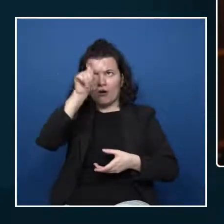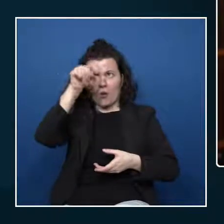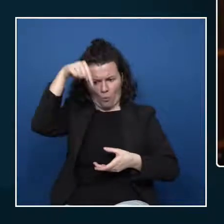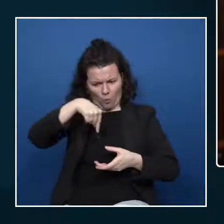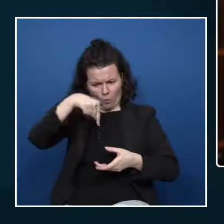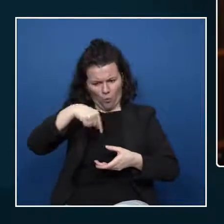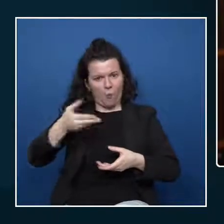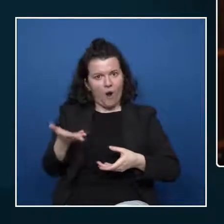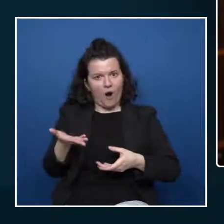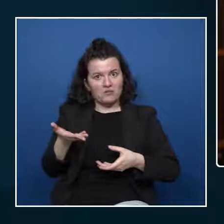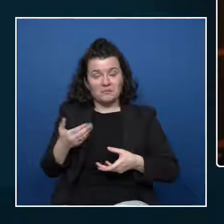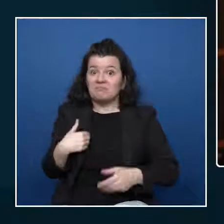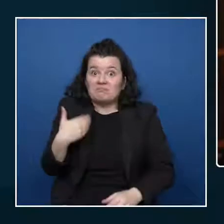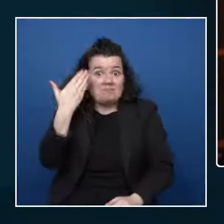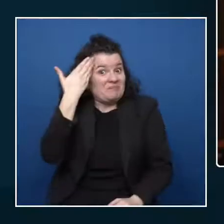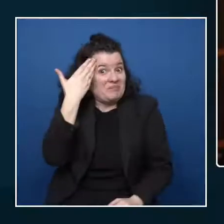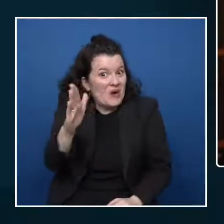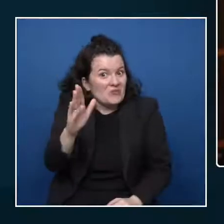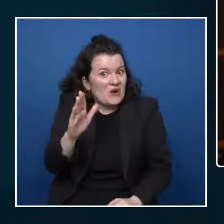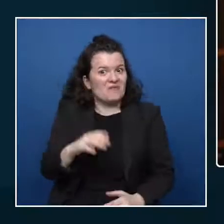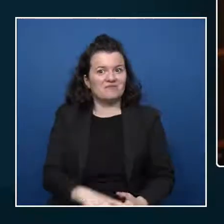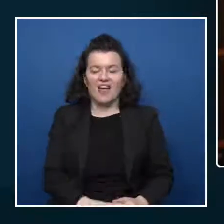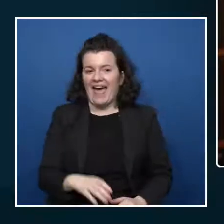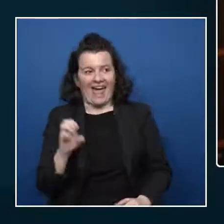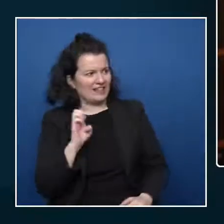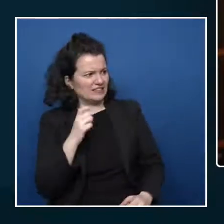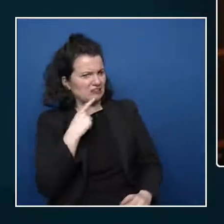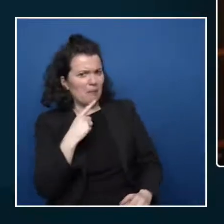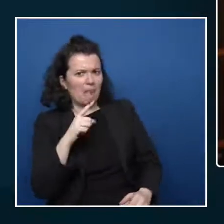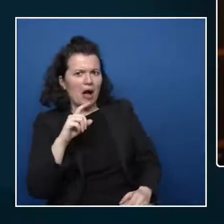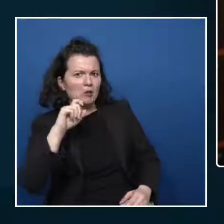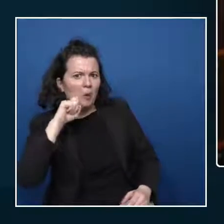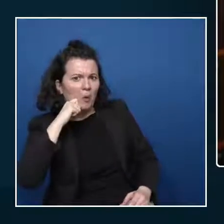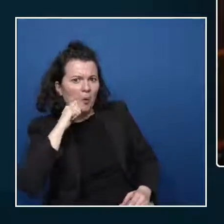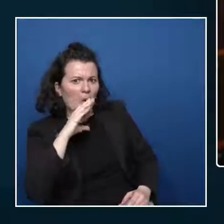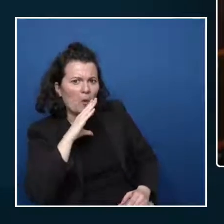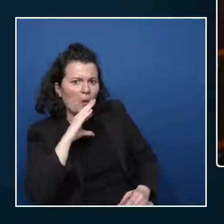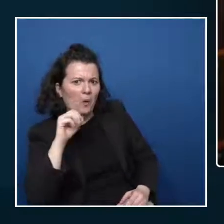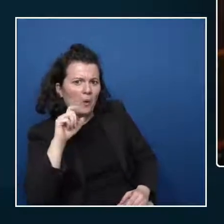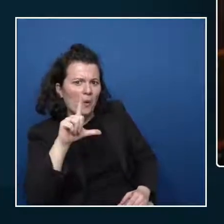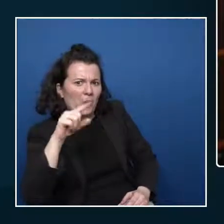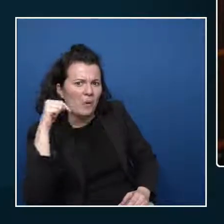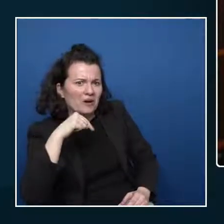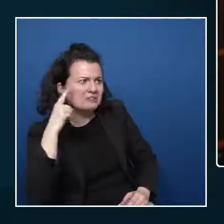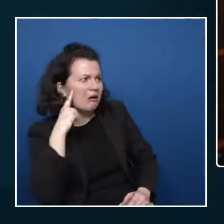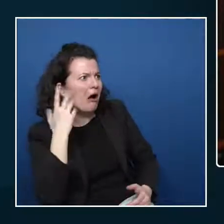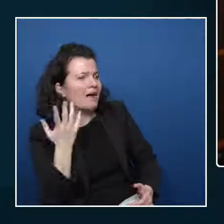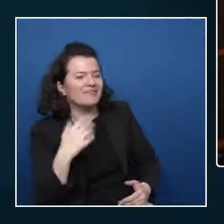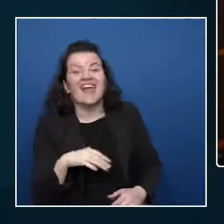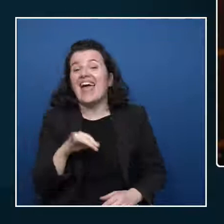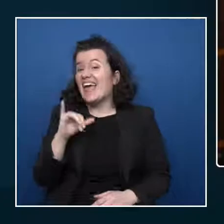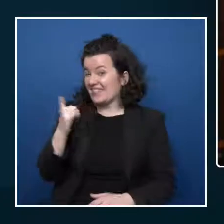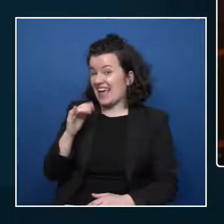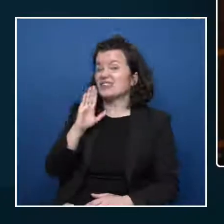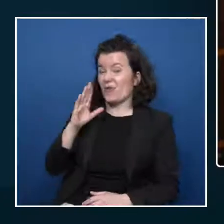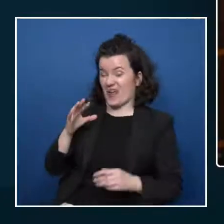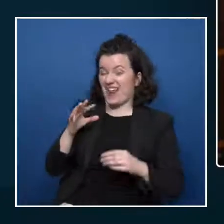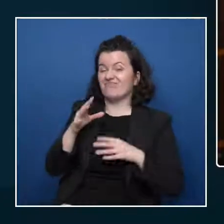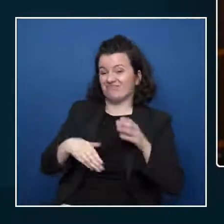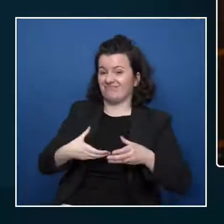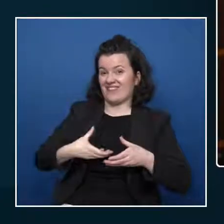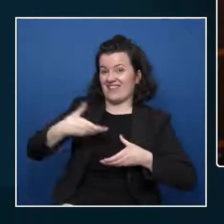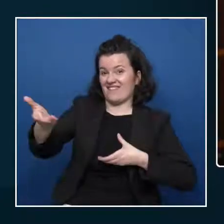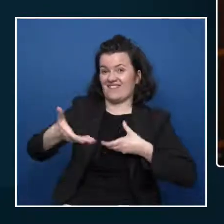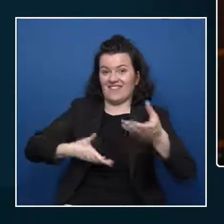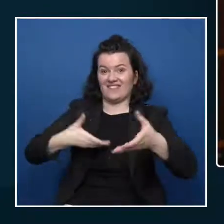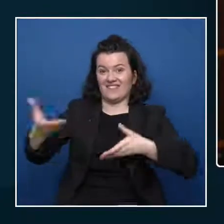sounds cool. Yeah, I think you want that. So they are going to give away VIP boxes for everyone that